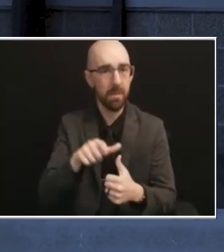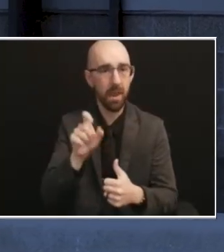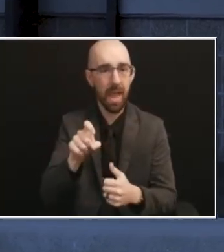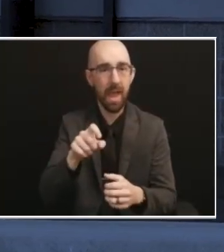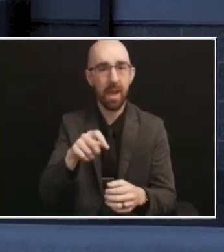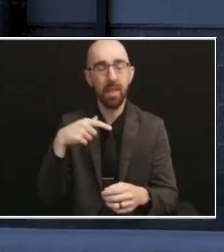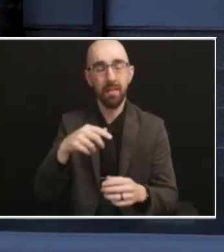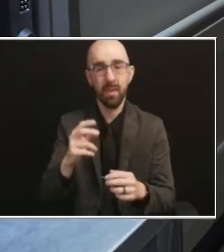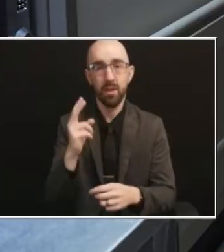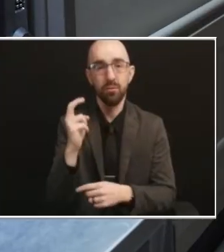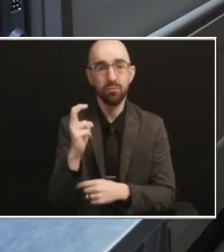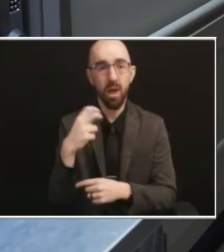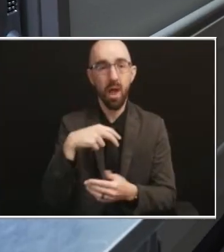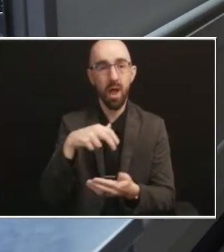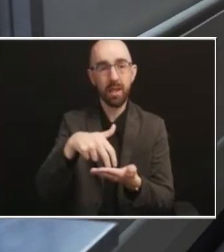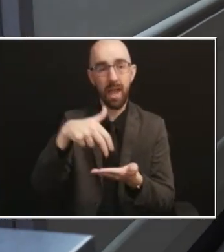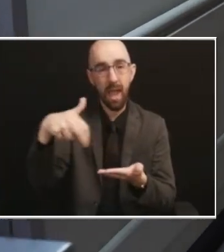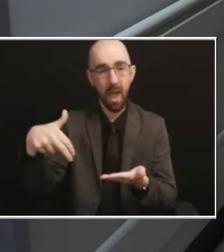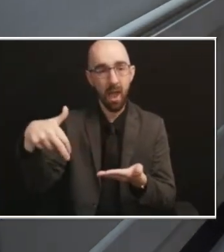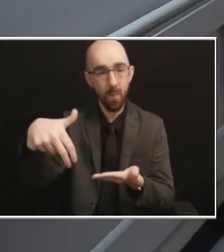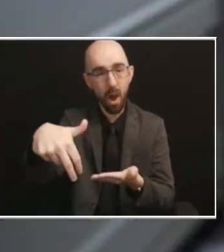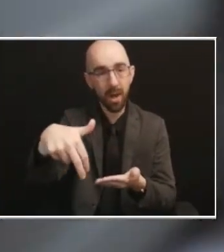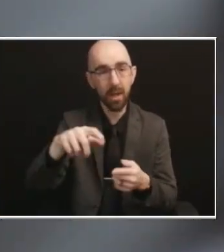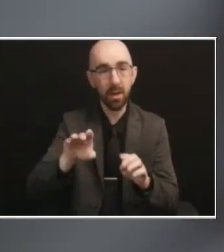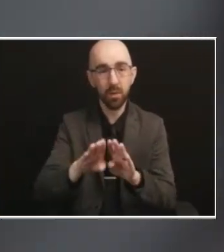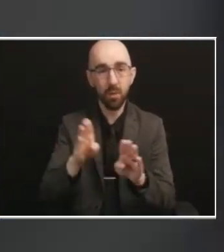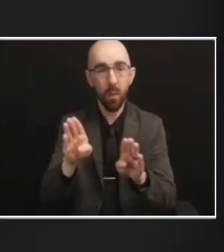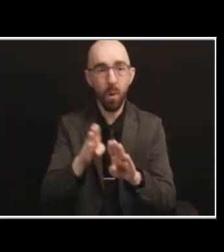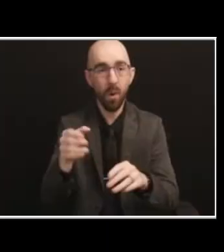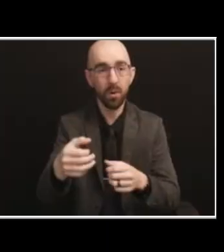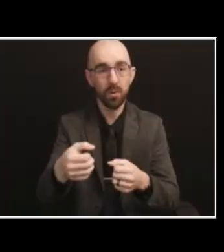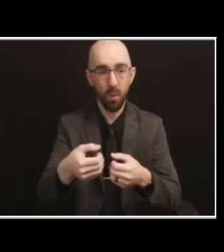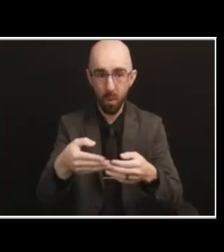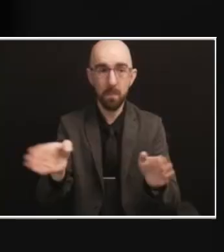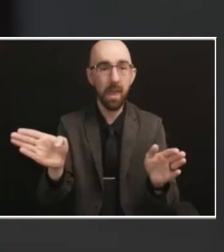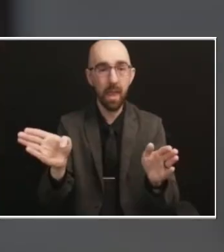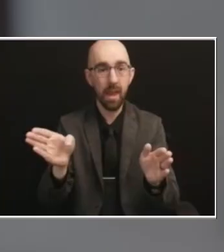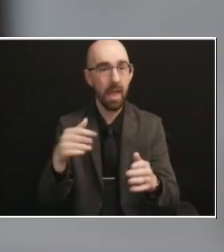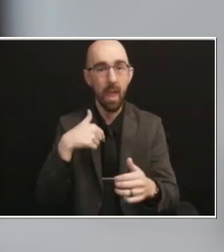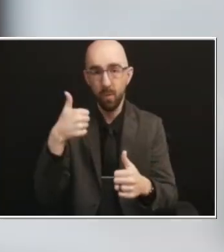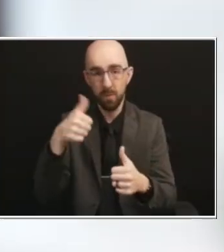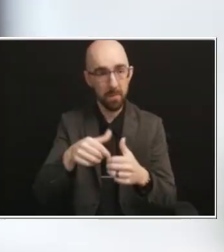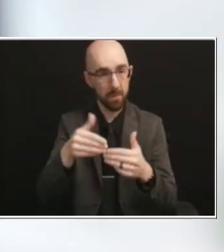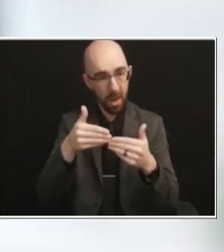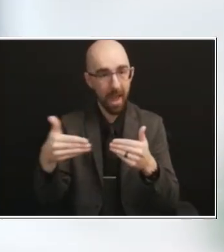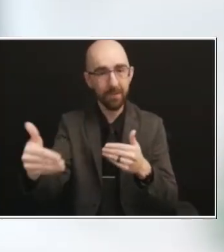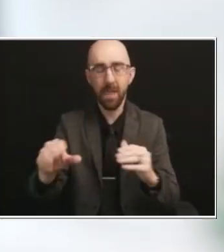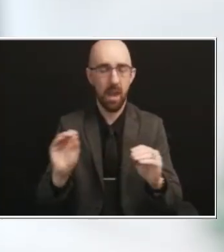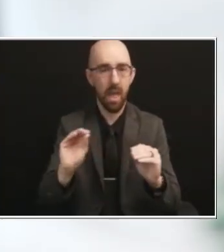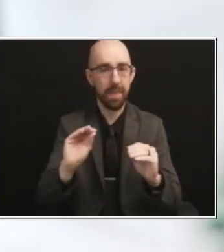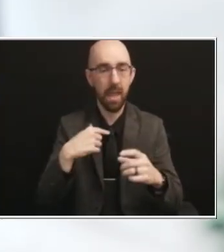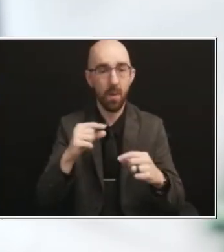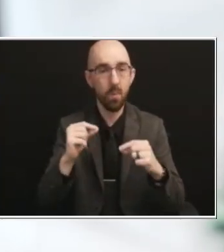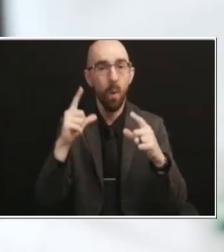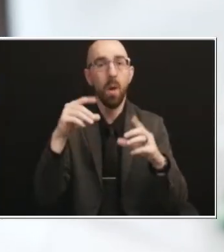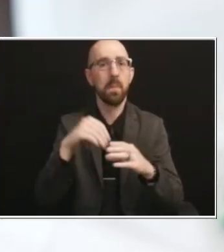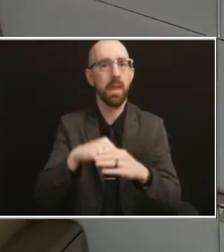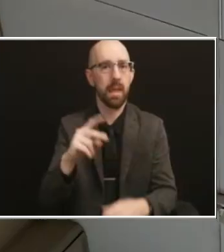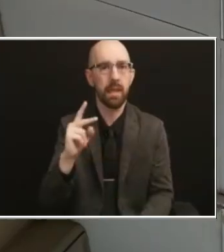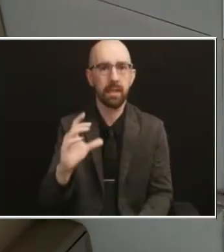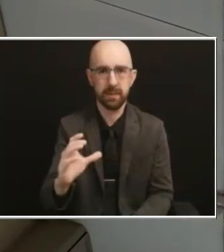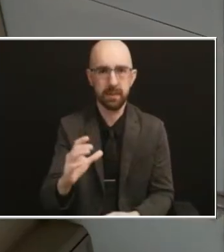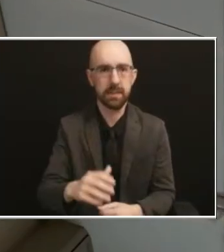and walking in and walking up to the doors and them opening. And then I don't remember anything after that until I woke up in Kansas City.